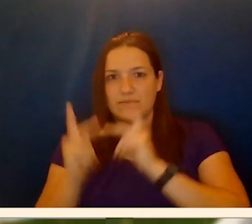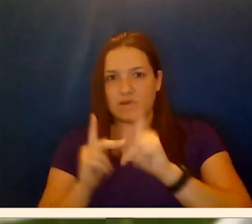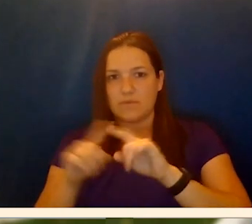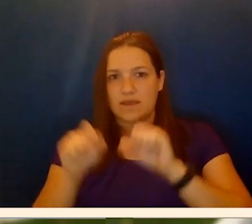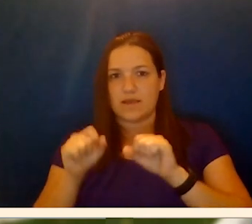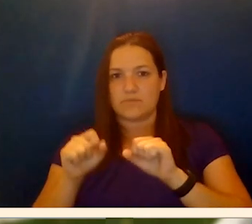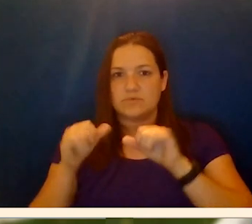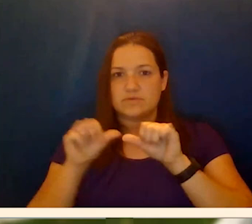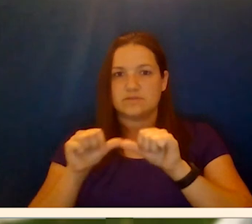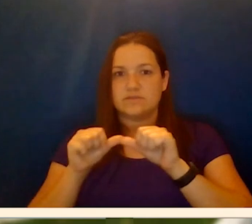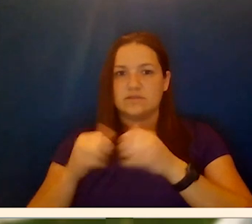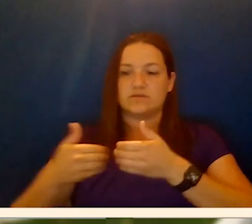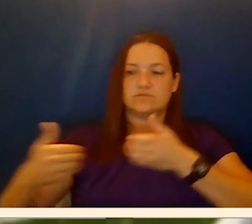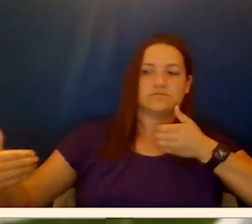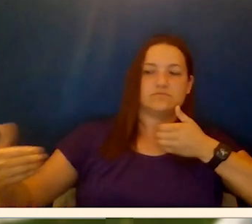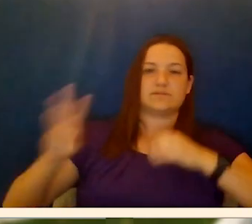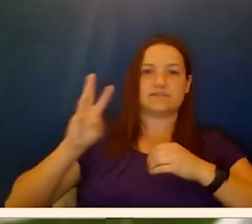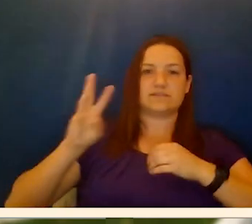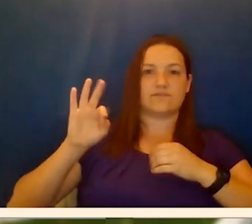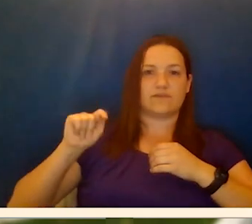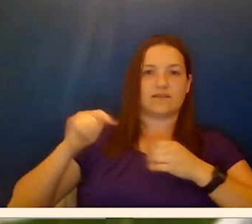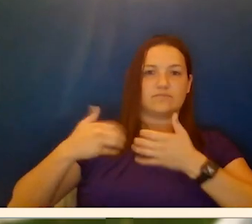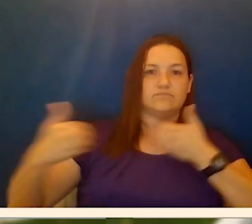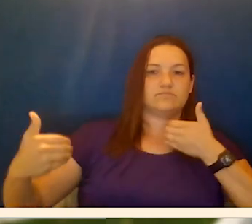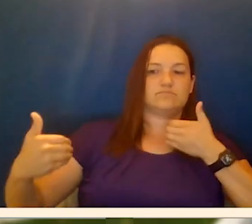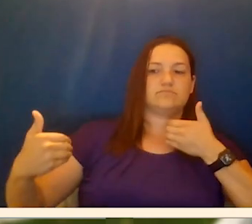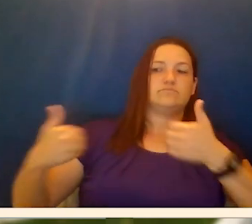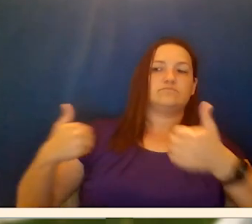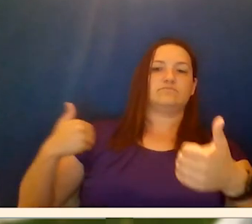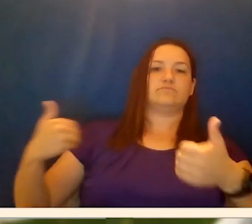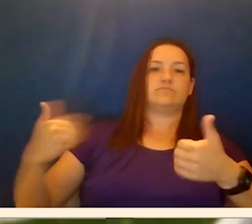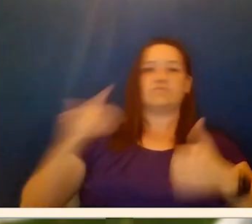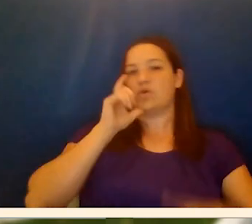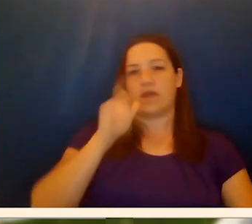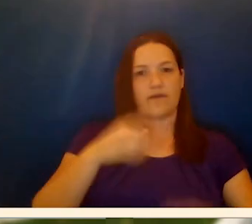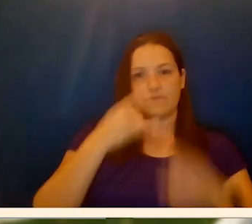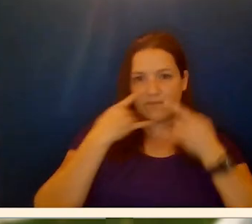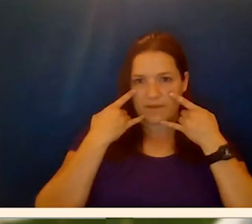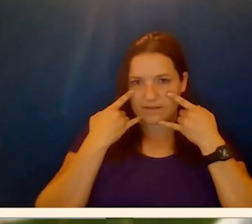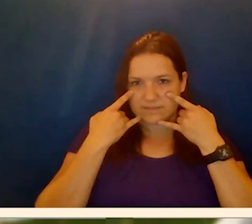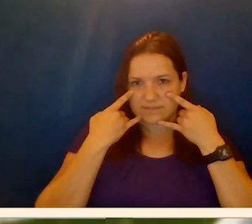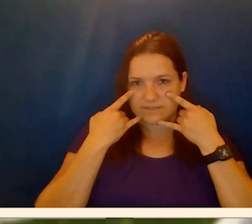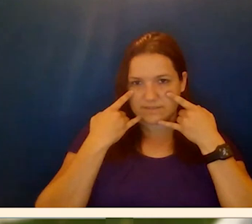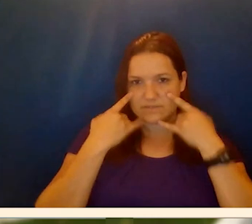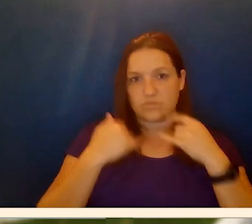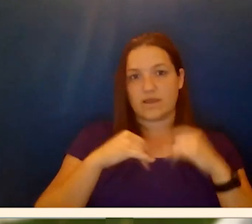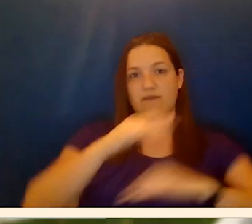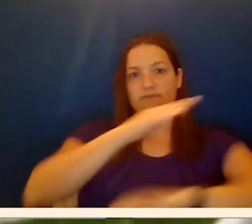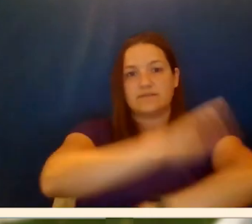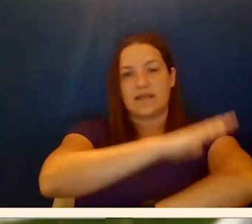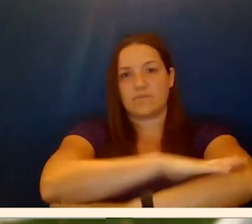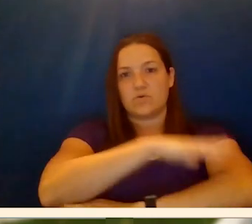social distancing, you don't have to wear a mask. We have picnic tables out around our Siren Grill for